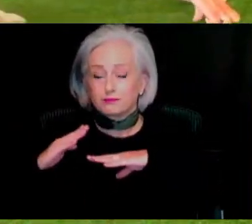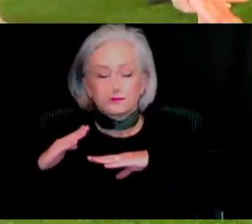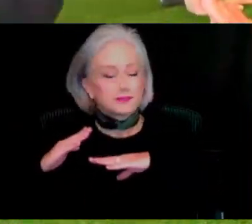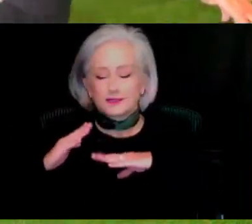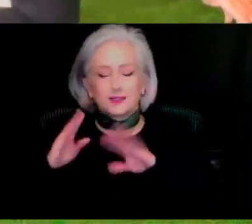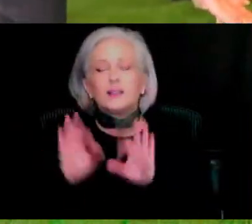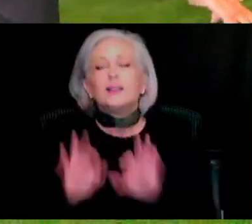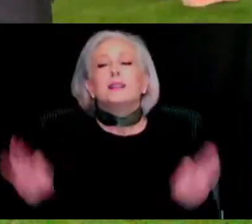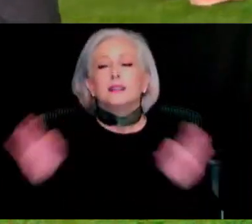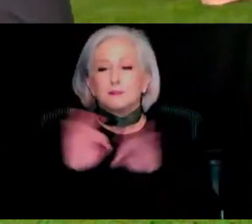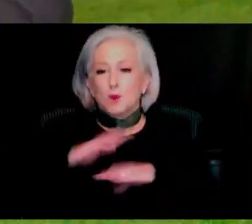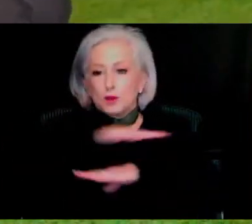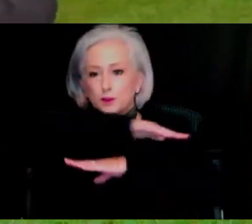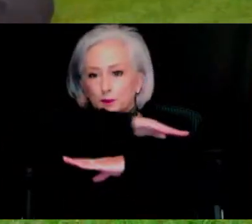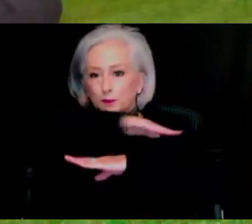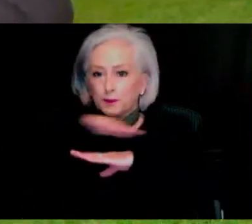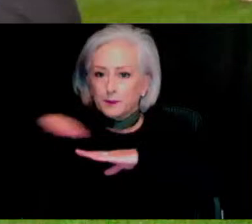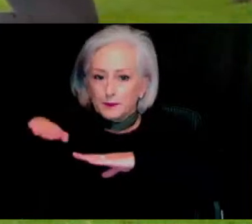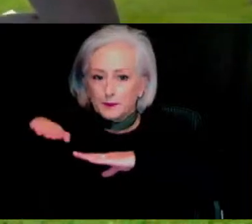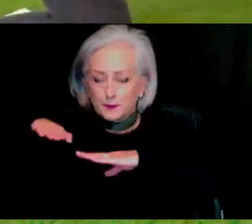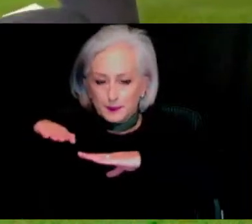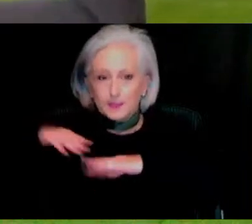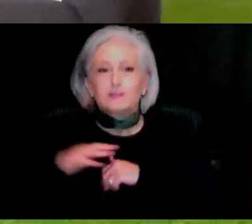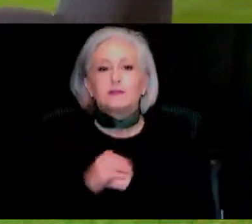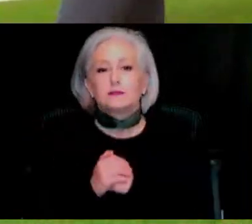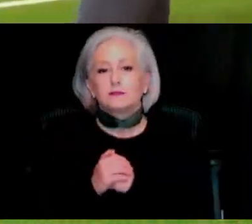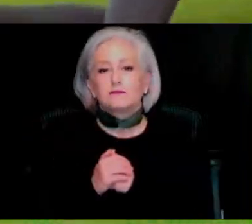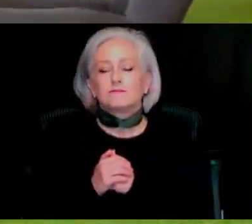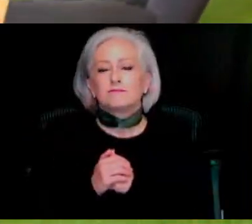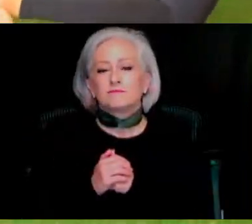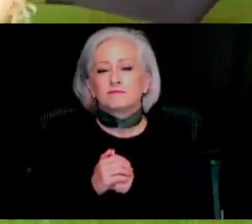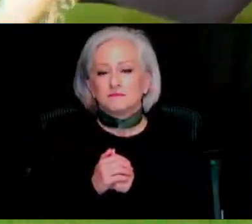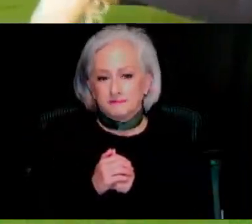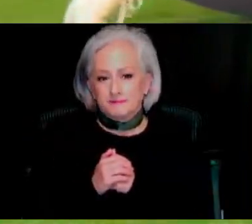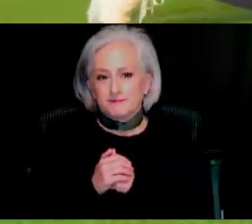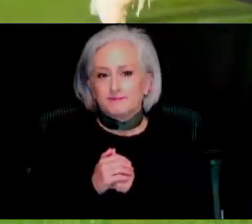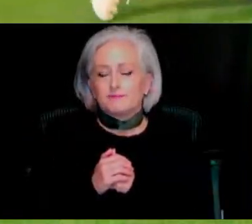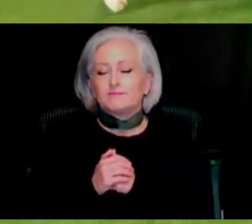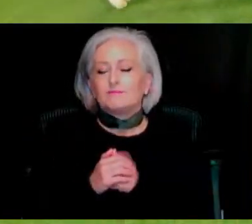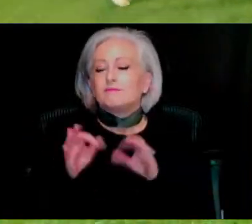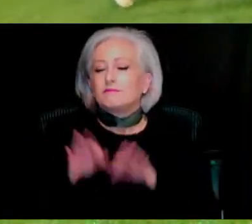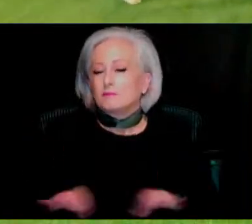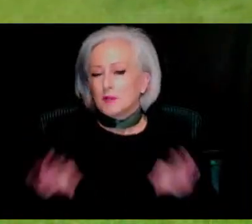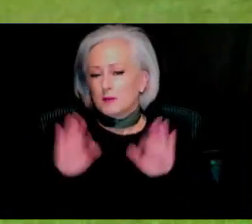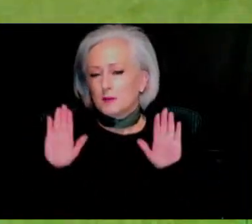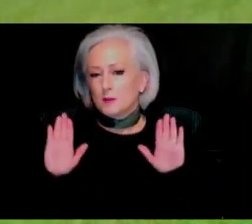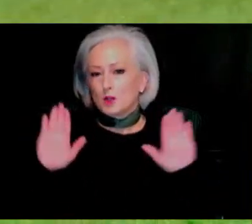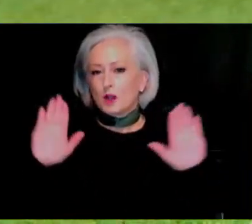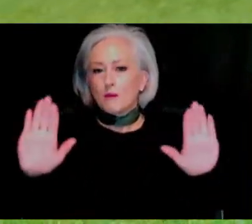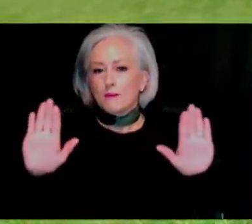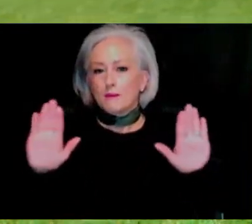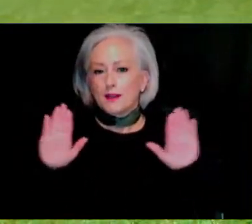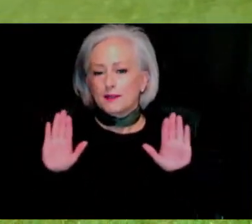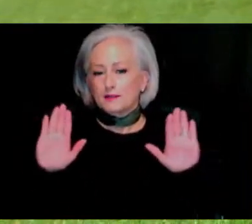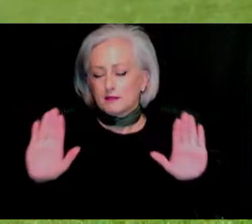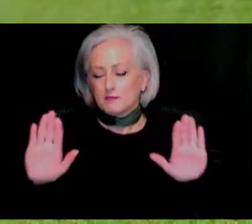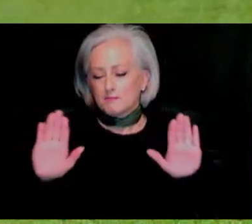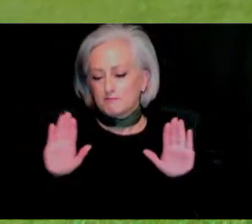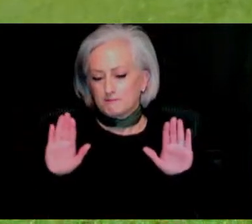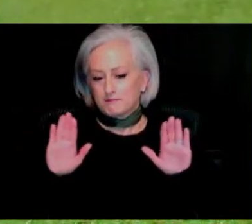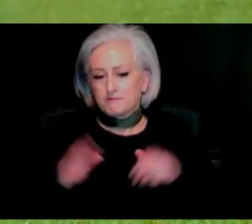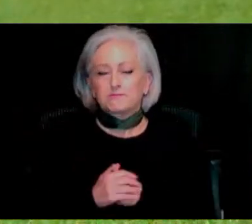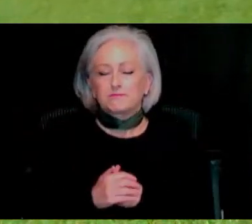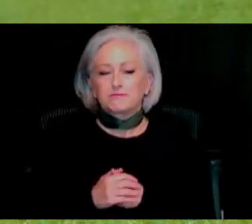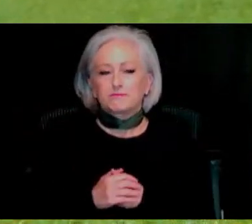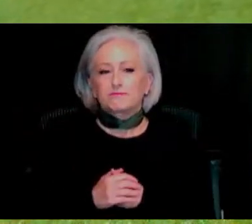doing before. And coming up and down to that push-up. And